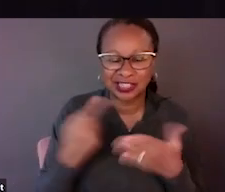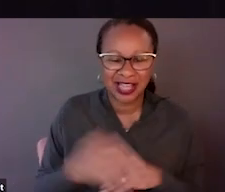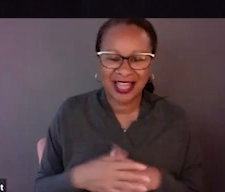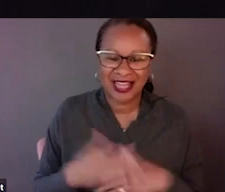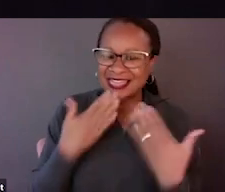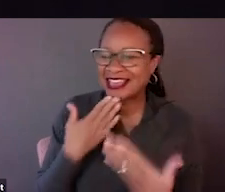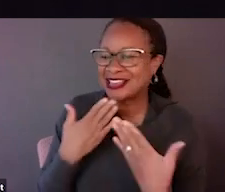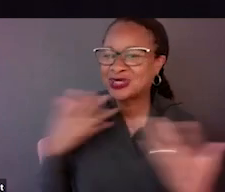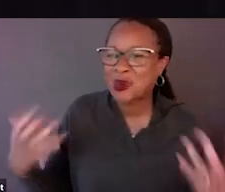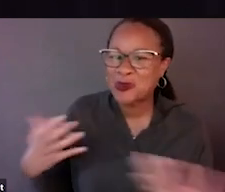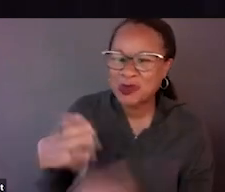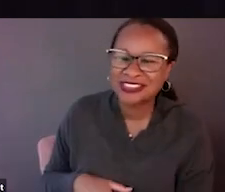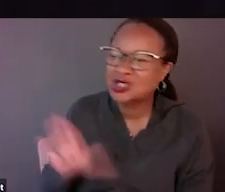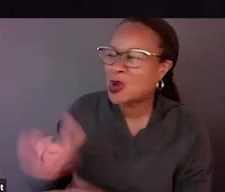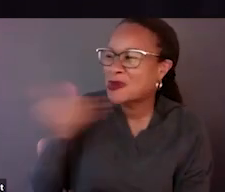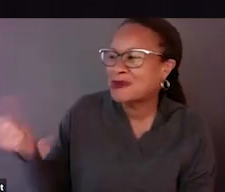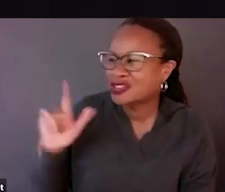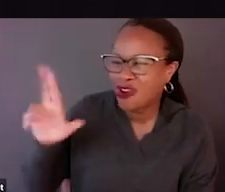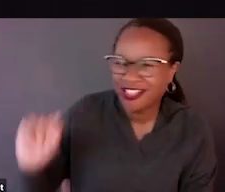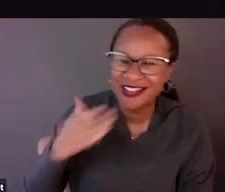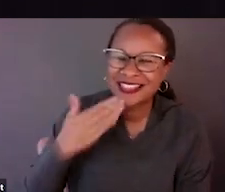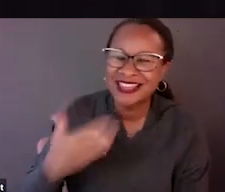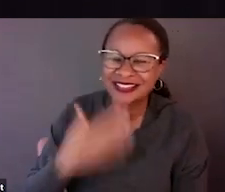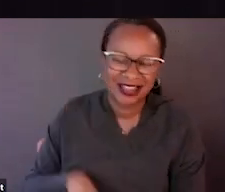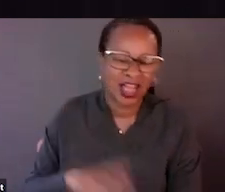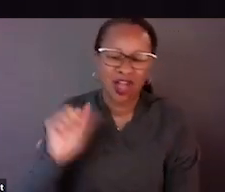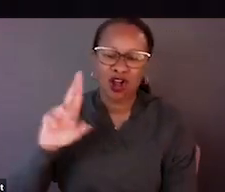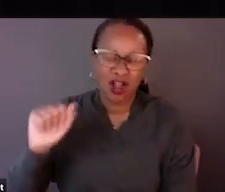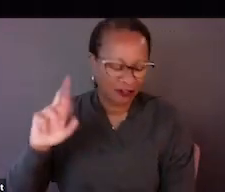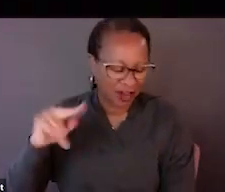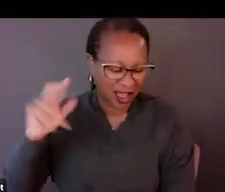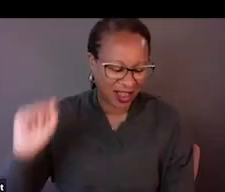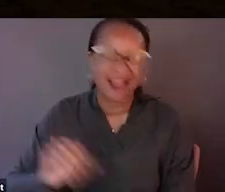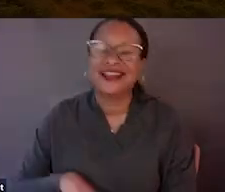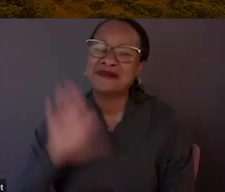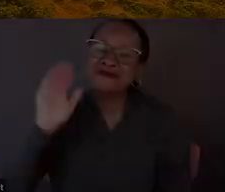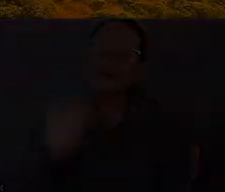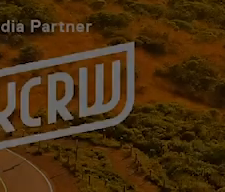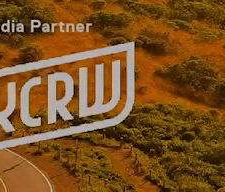much. You're the best. Thank you. I'm Carla Renata. Thank you. Bye.